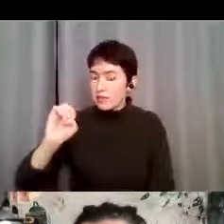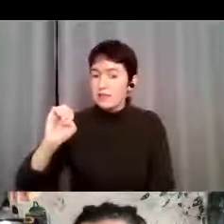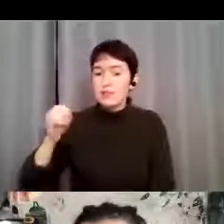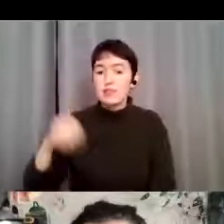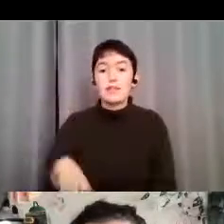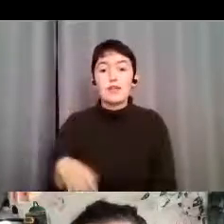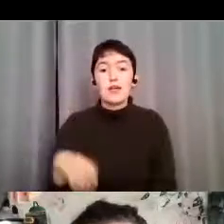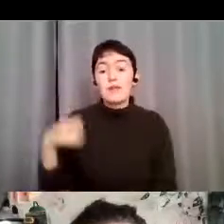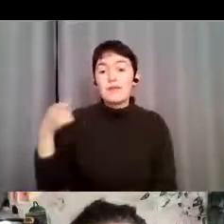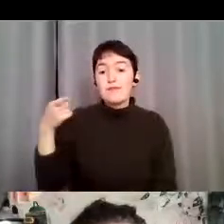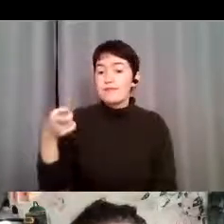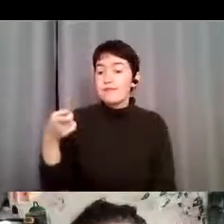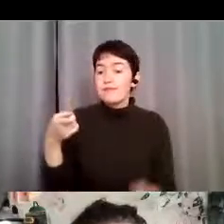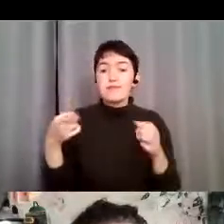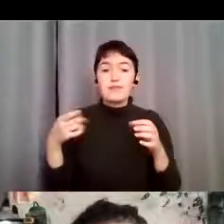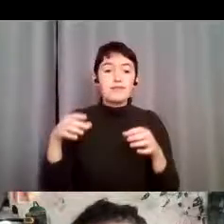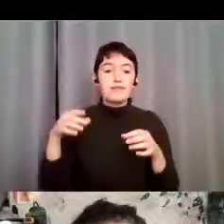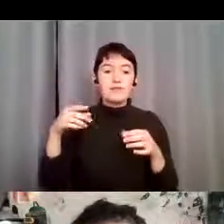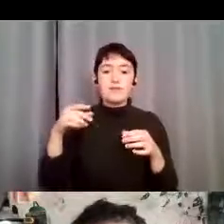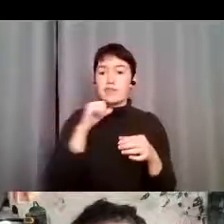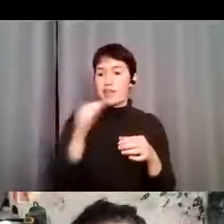the moon, but you can see them both in the sky.